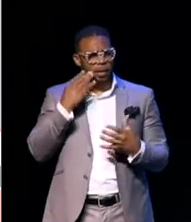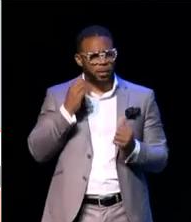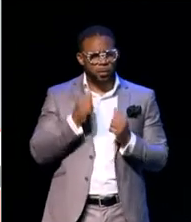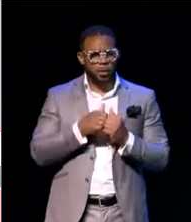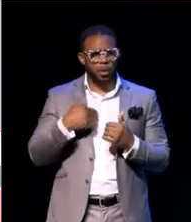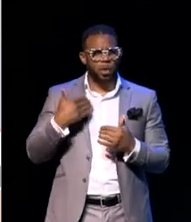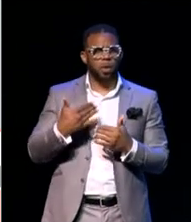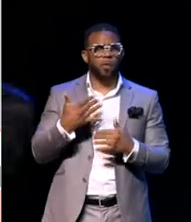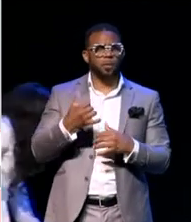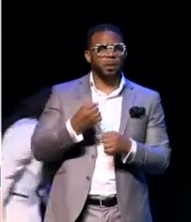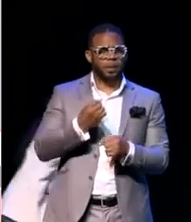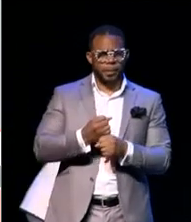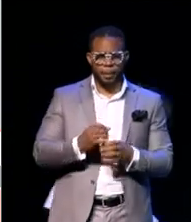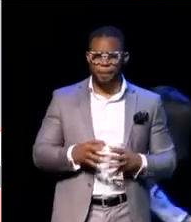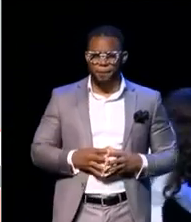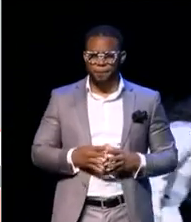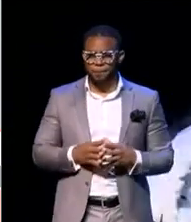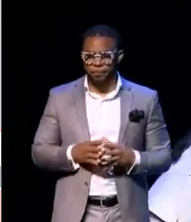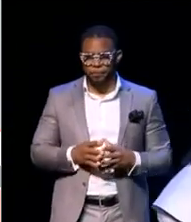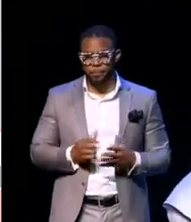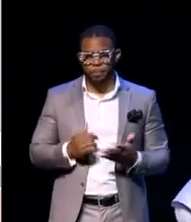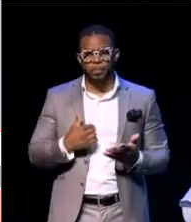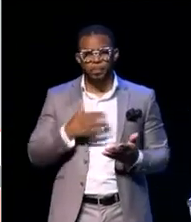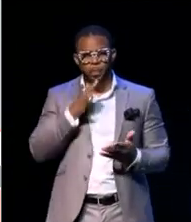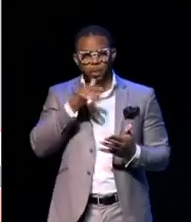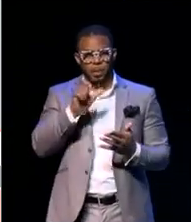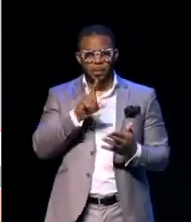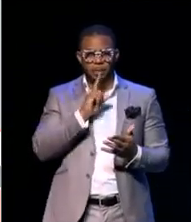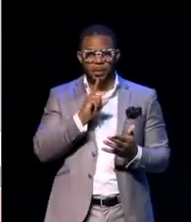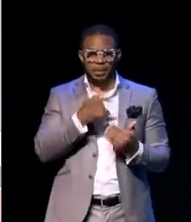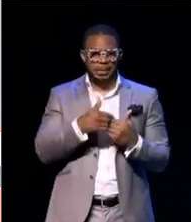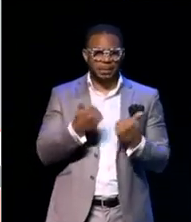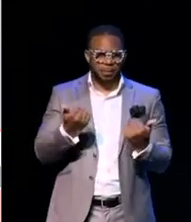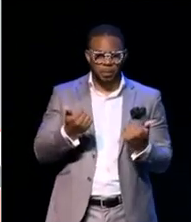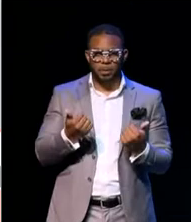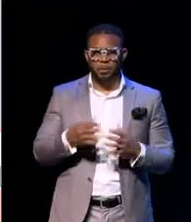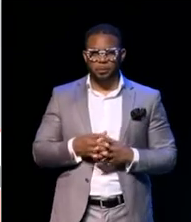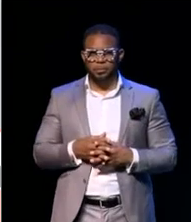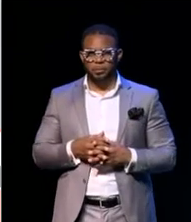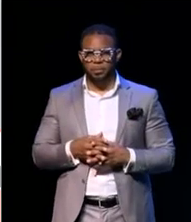with over the years. So it will need to be separate